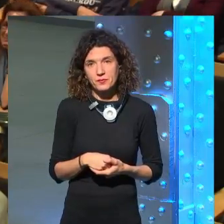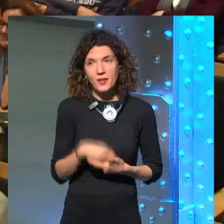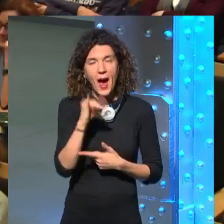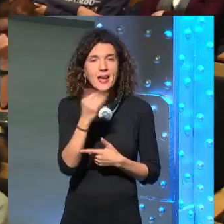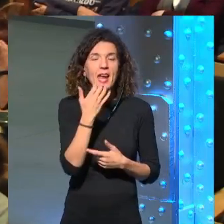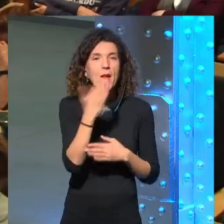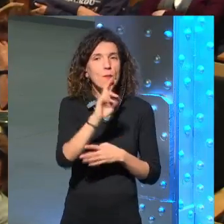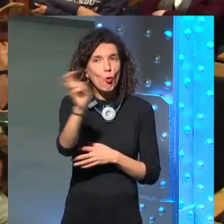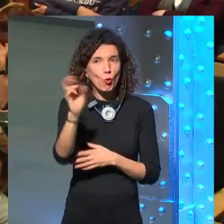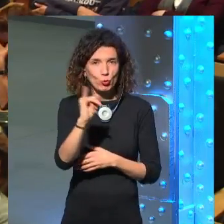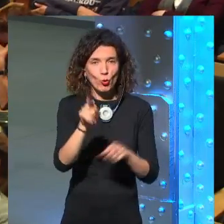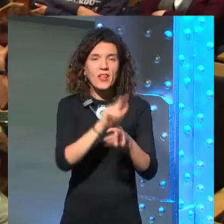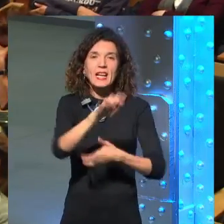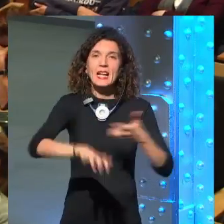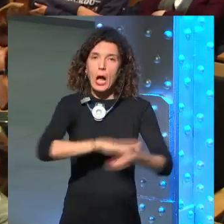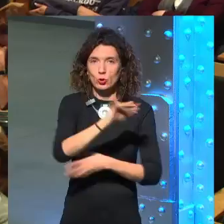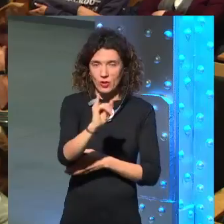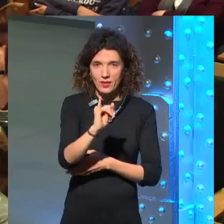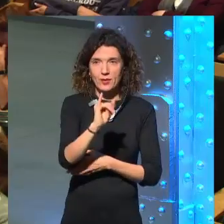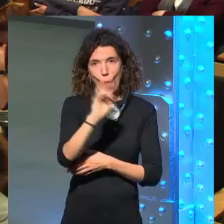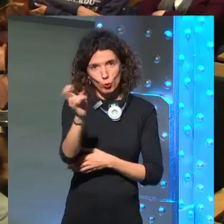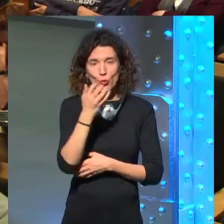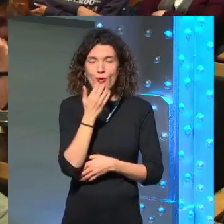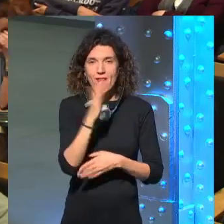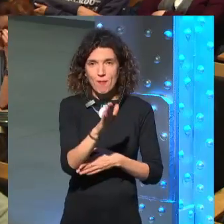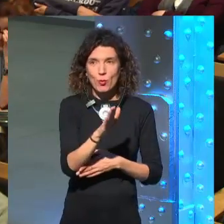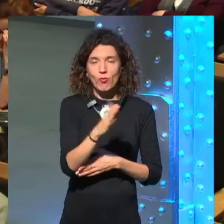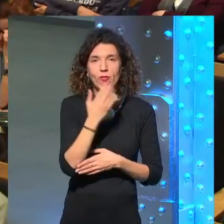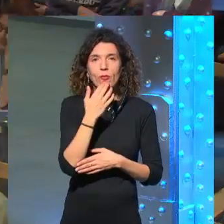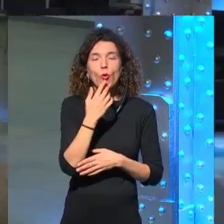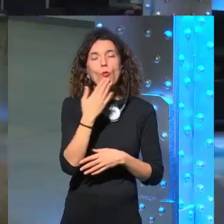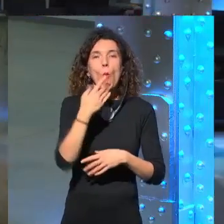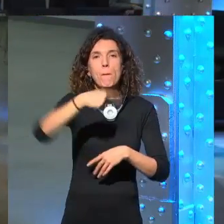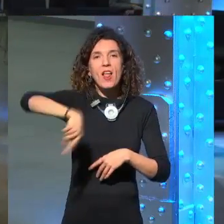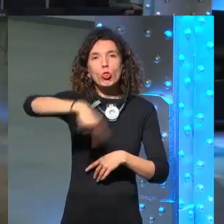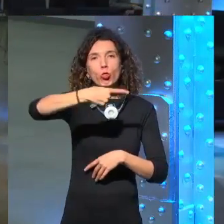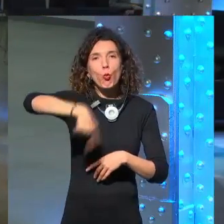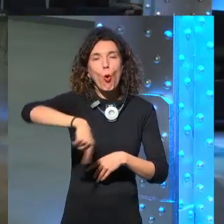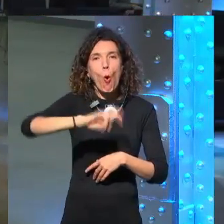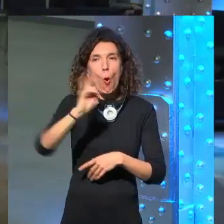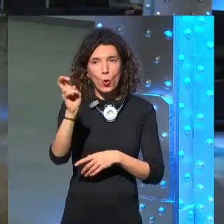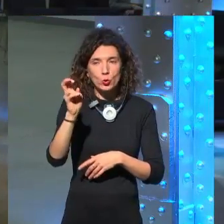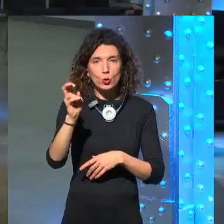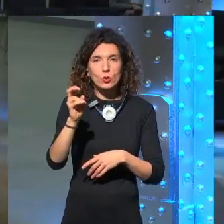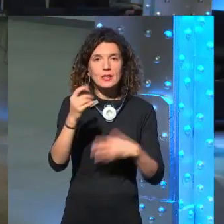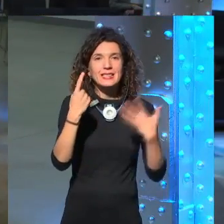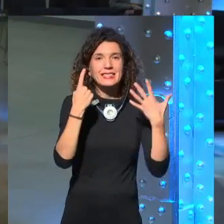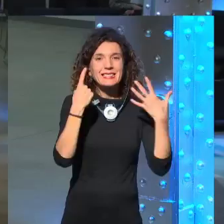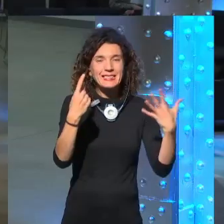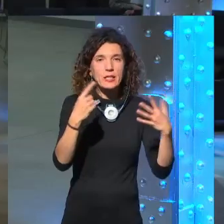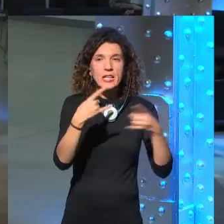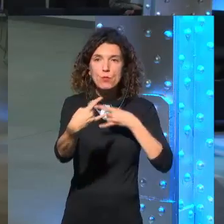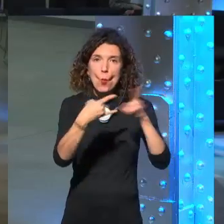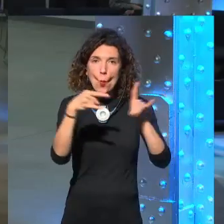of chaos in action, which is this little... it's another pendulum. This has 6 magnets, and the